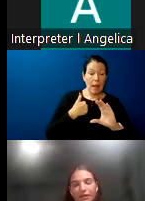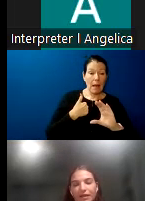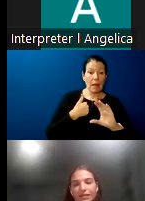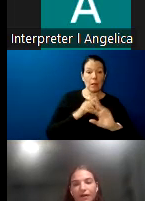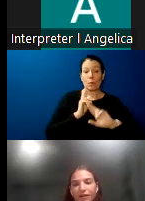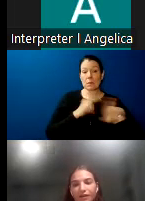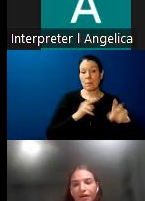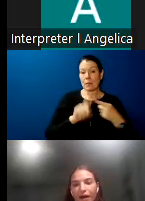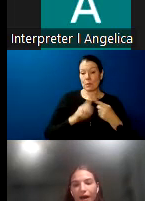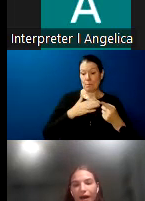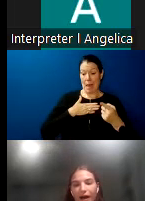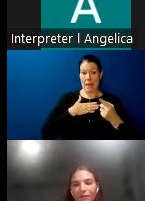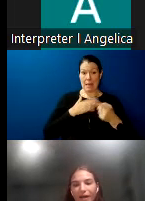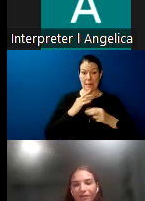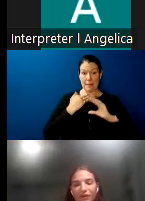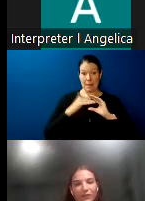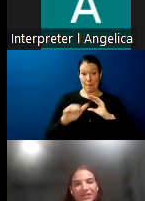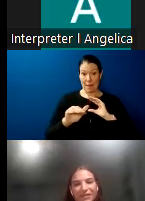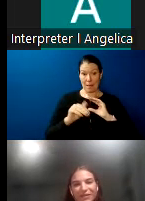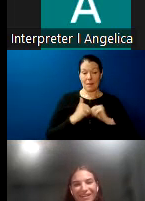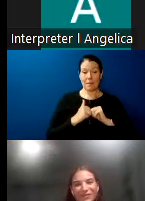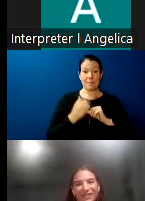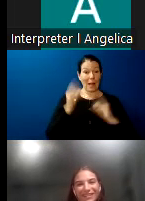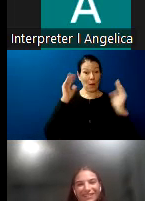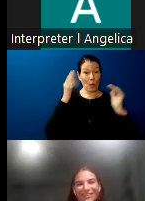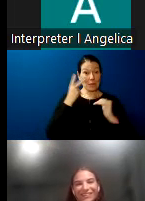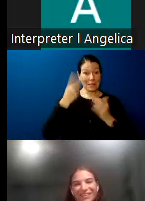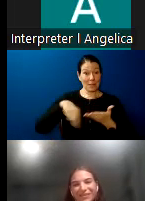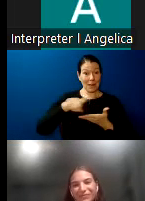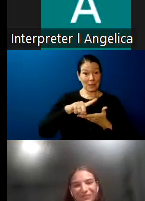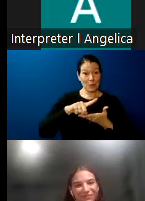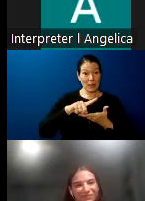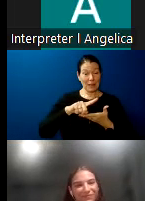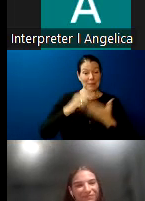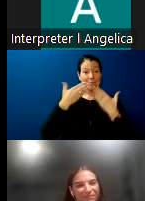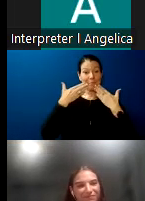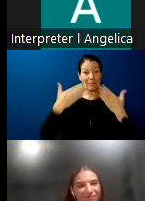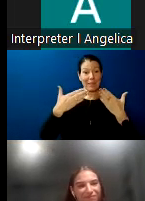that email when I send it out later. And we hope to see you next week. Thank you.